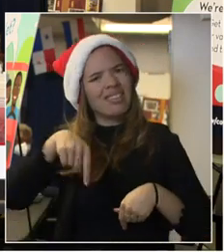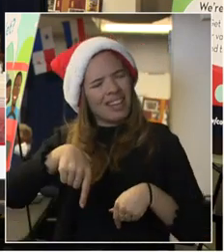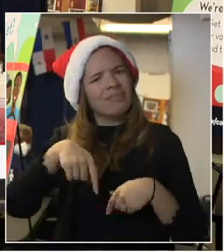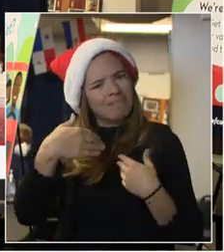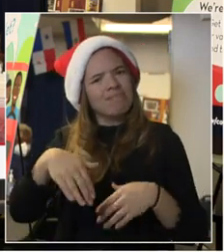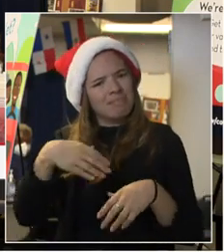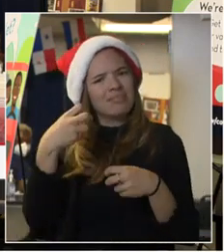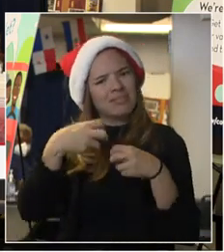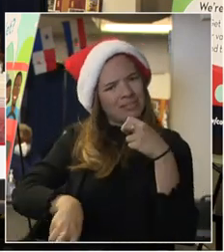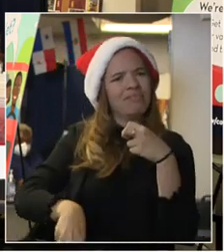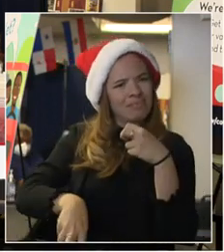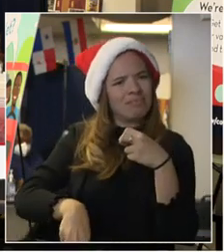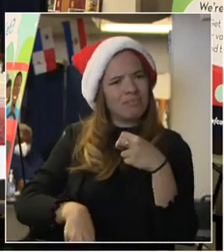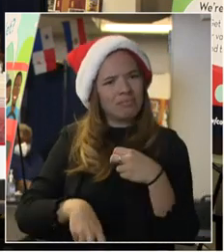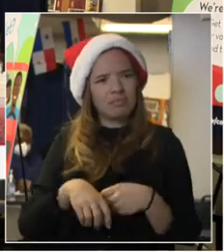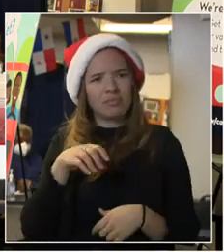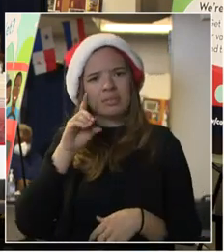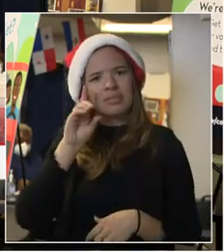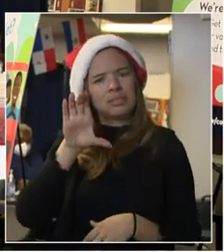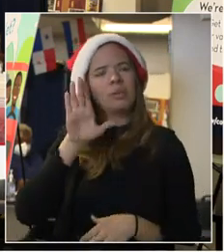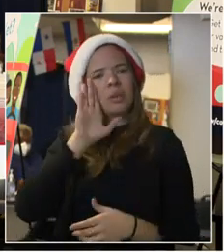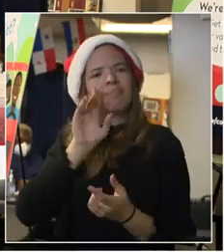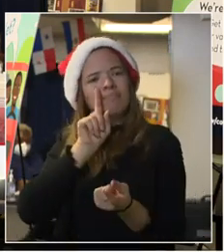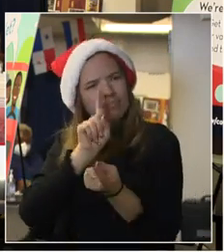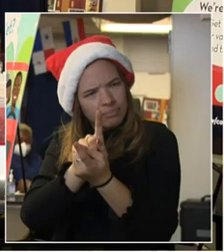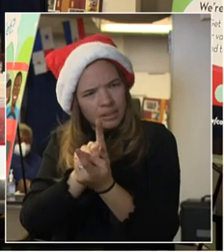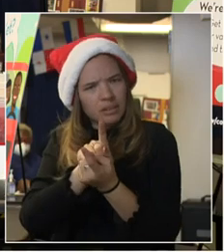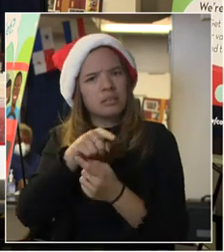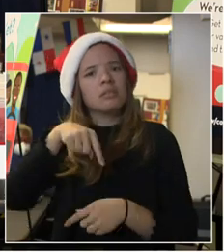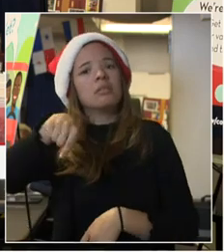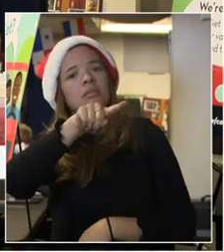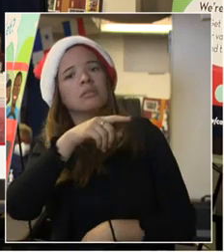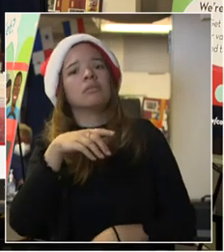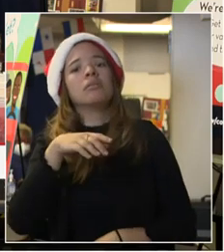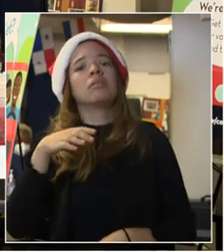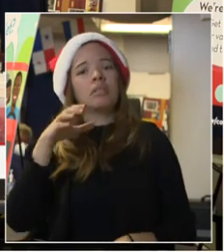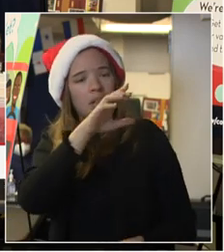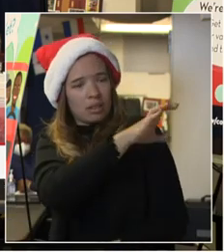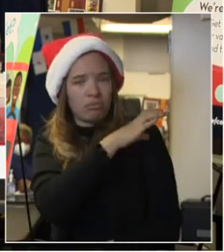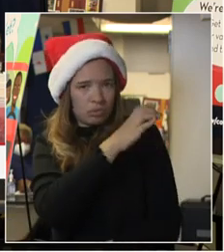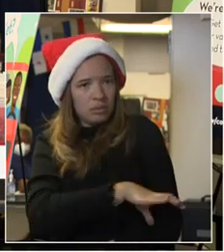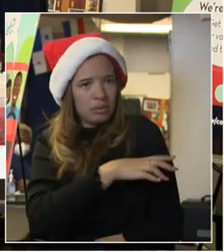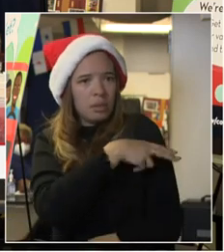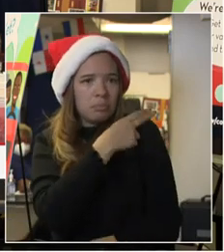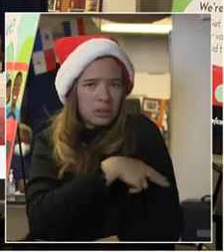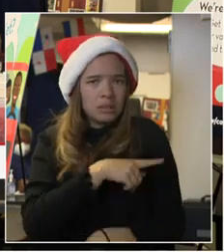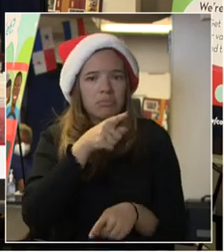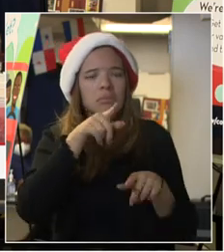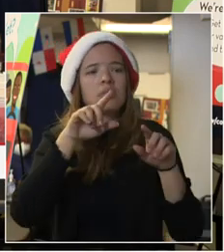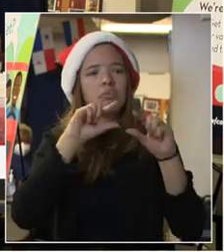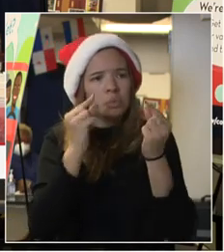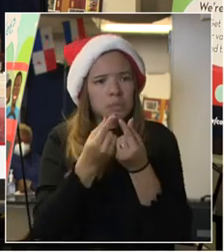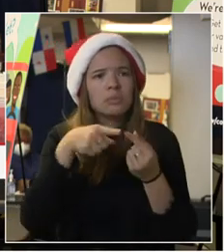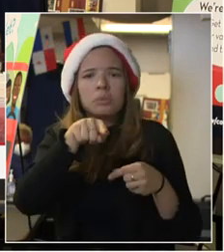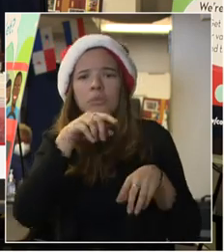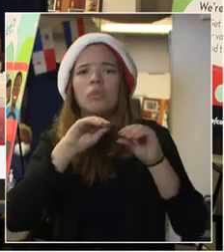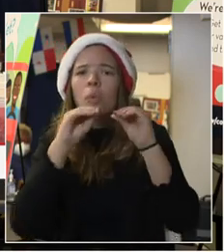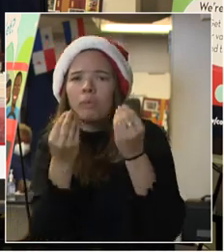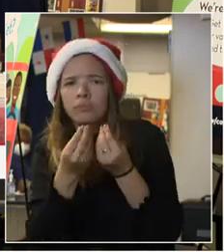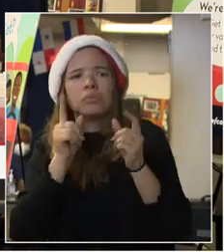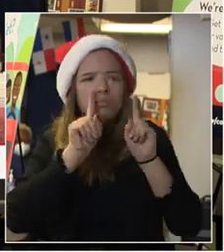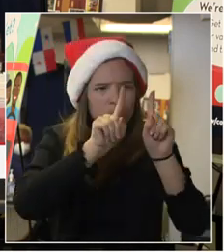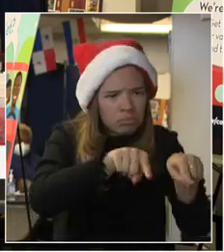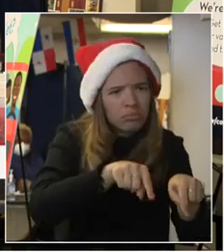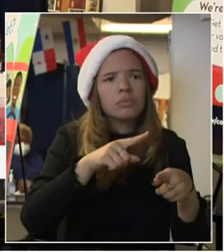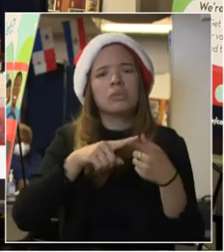Hospital Association on Thursday. Representing the mayor's team will be my office, along with the Department of Health,